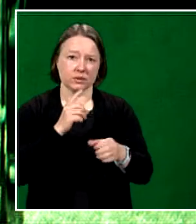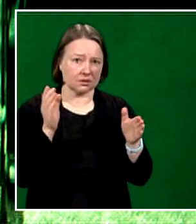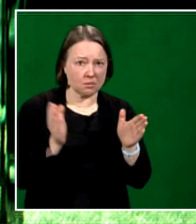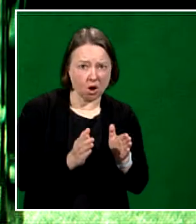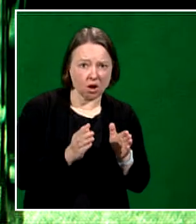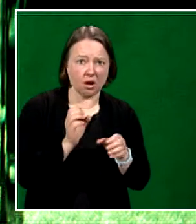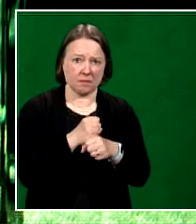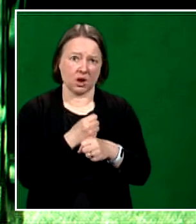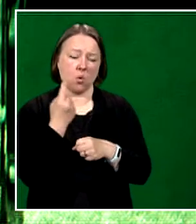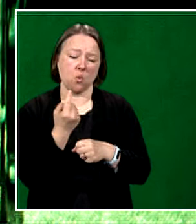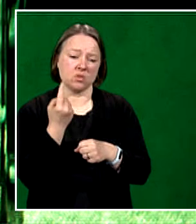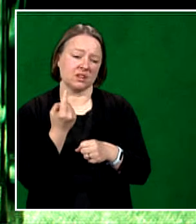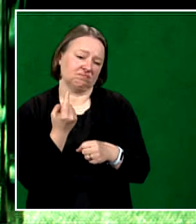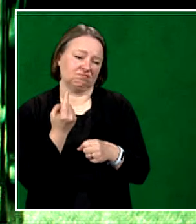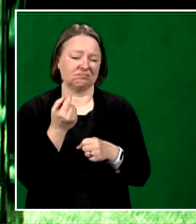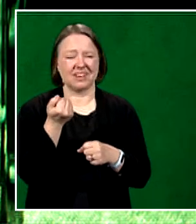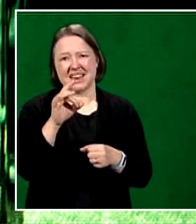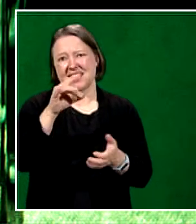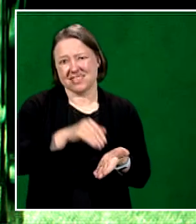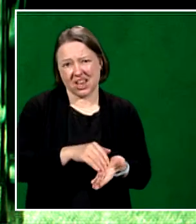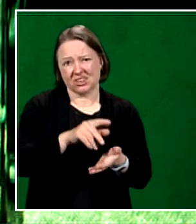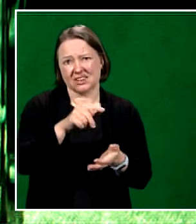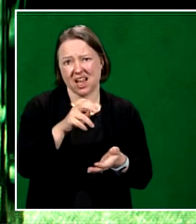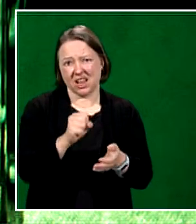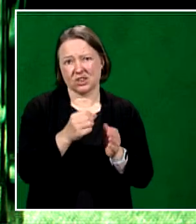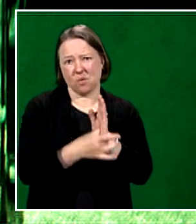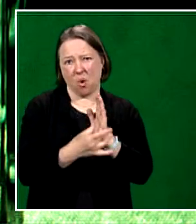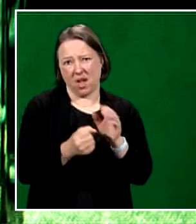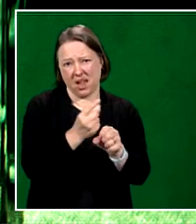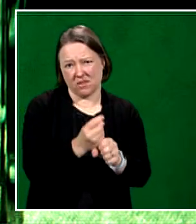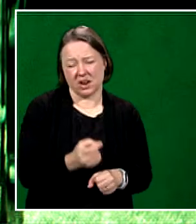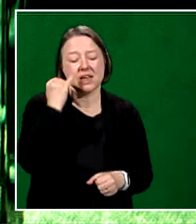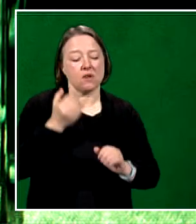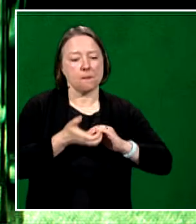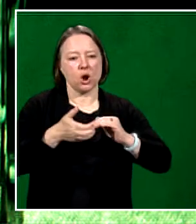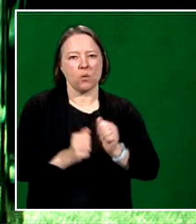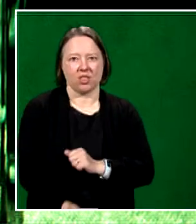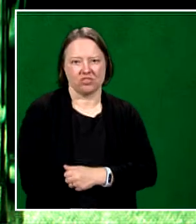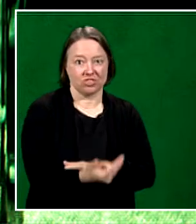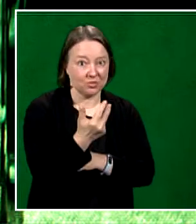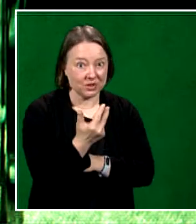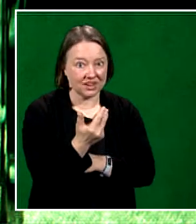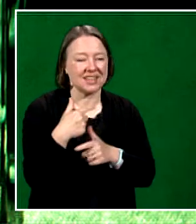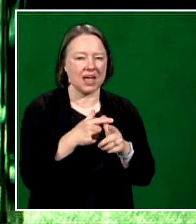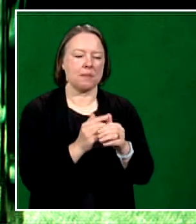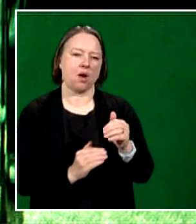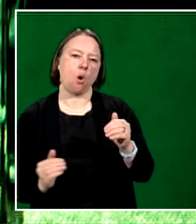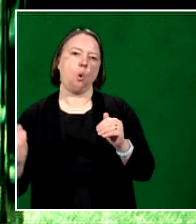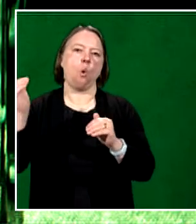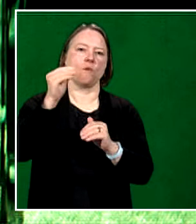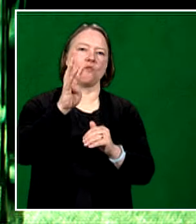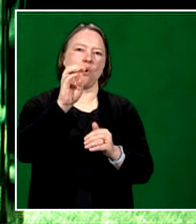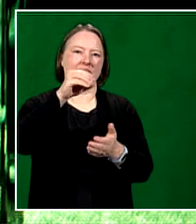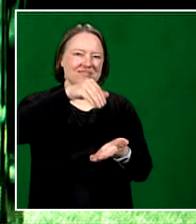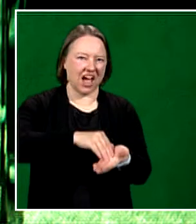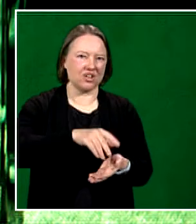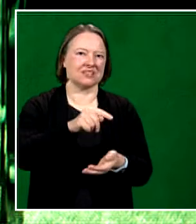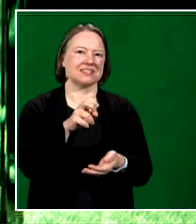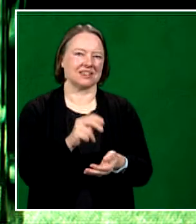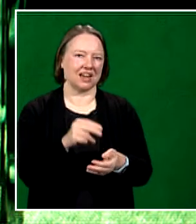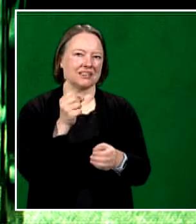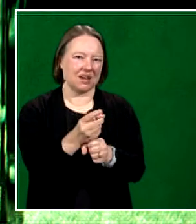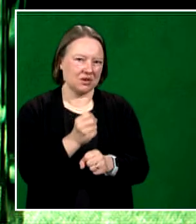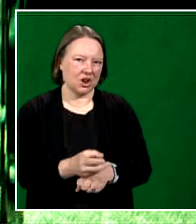produces only approximately 18,000 tons of oil per year, if we partner with three, that would push us above the 40,000 ton per year oil